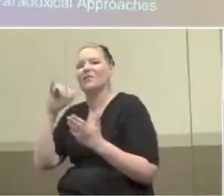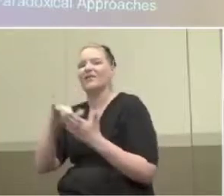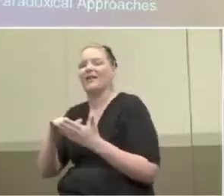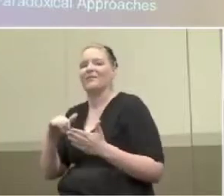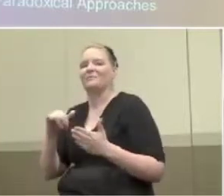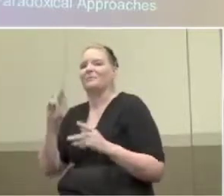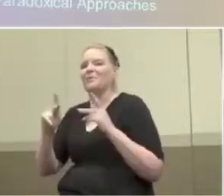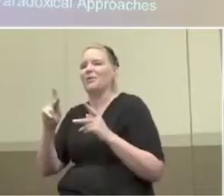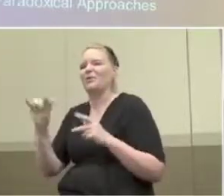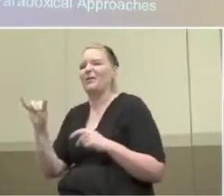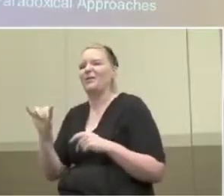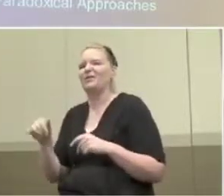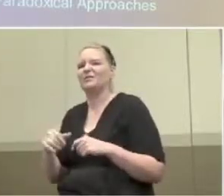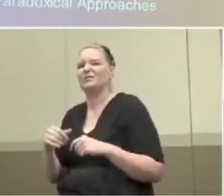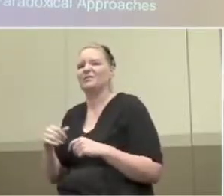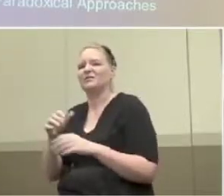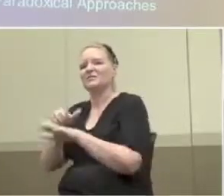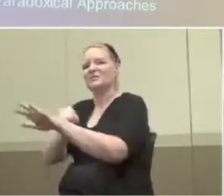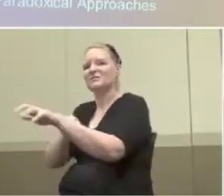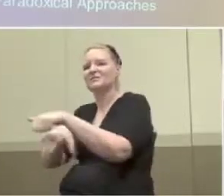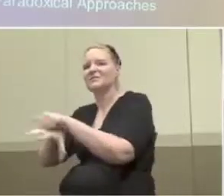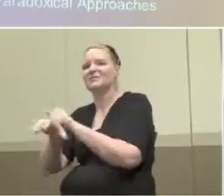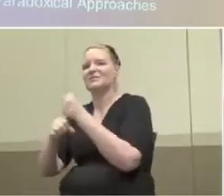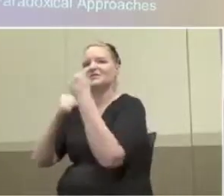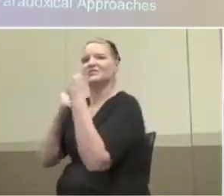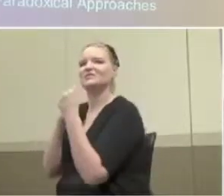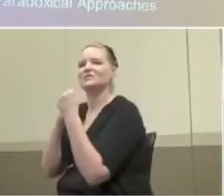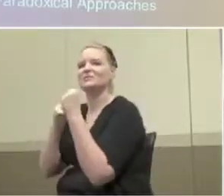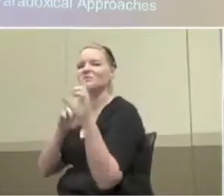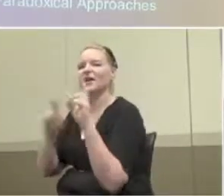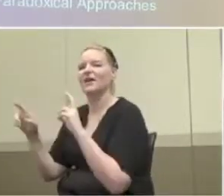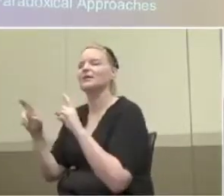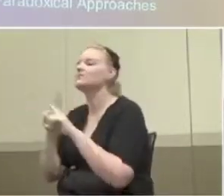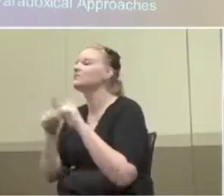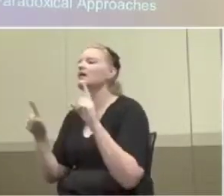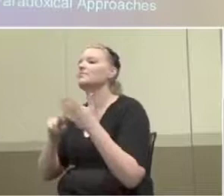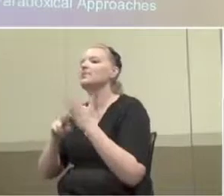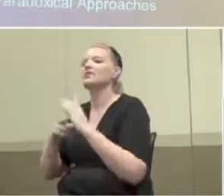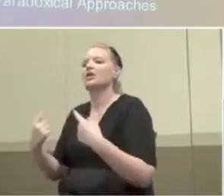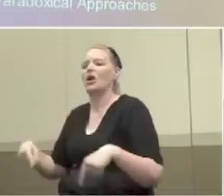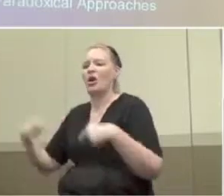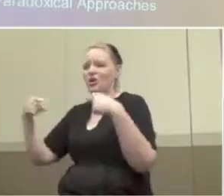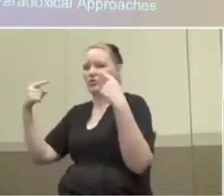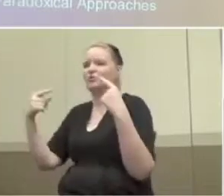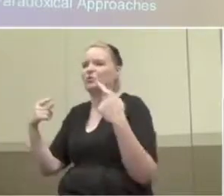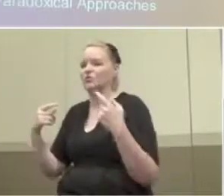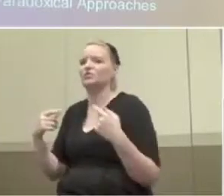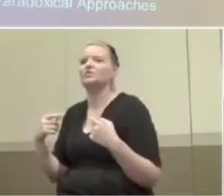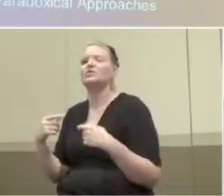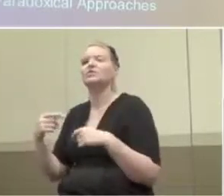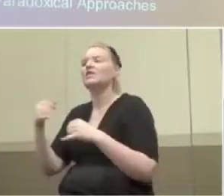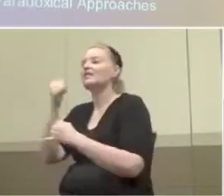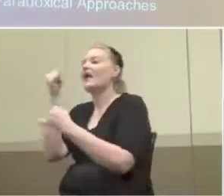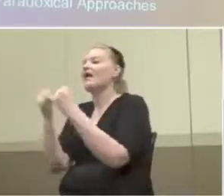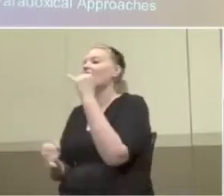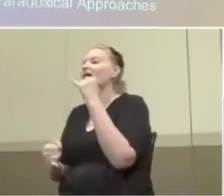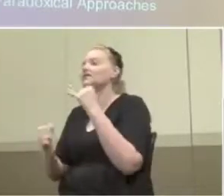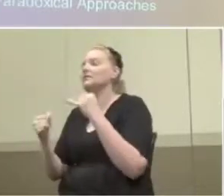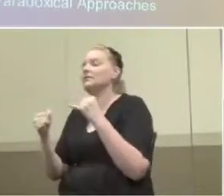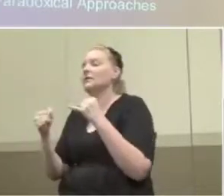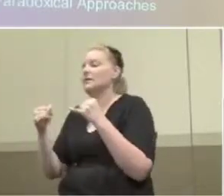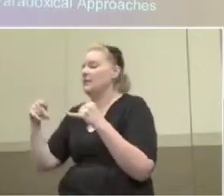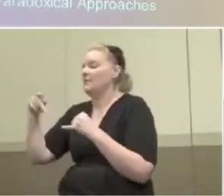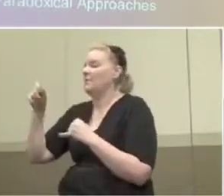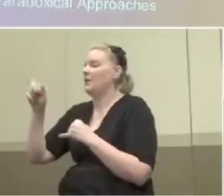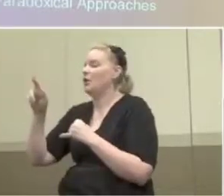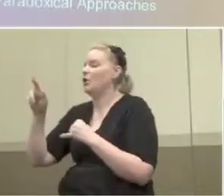were getting out the gloves and okay, let's duke it out. But it's arguing fairly. And then lastly, some paradoxical approaches that I